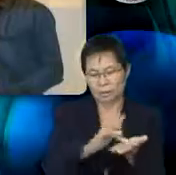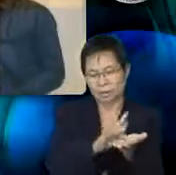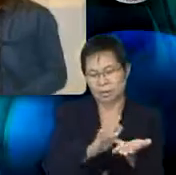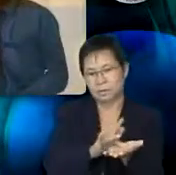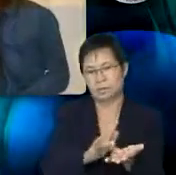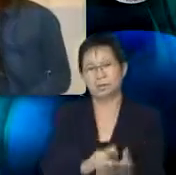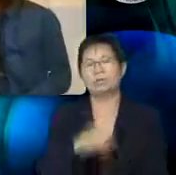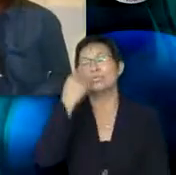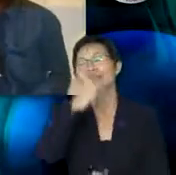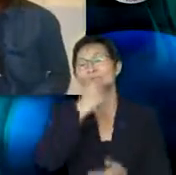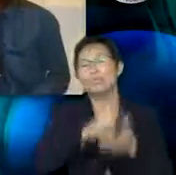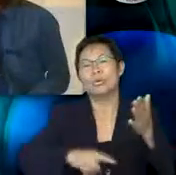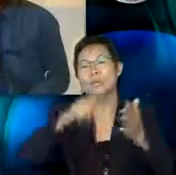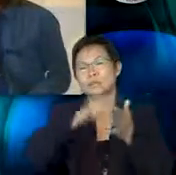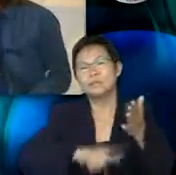medicine. So